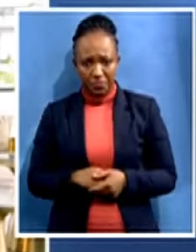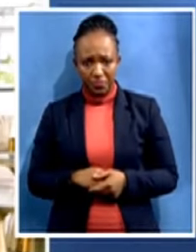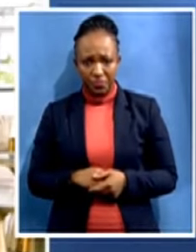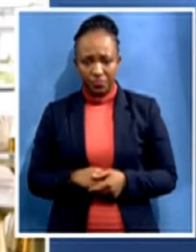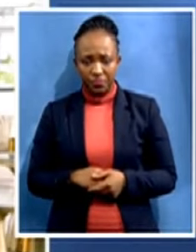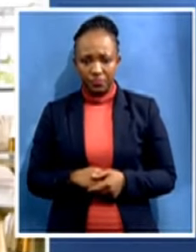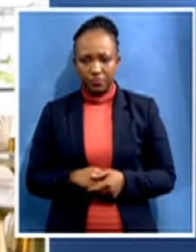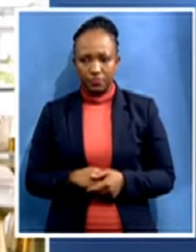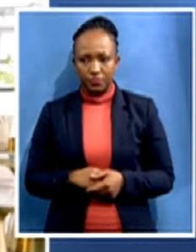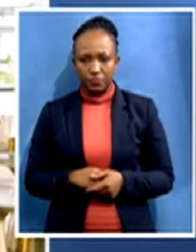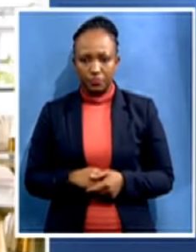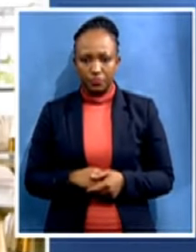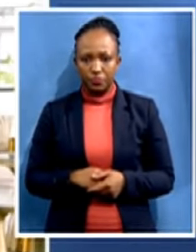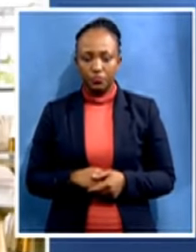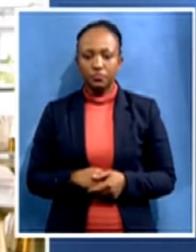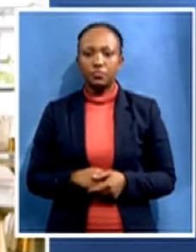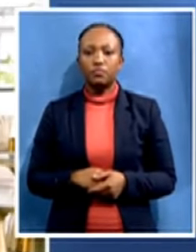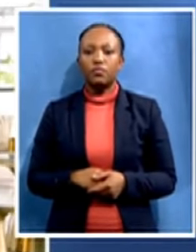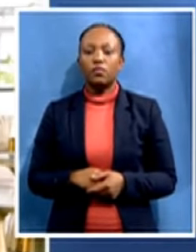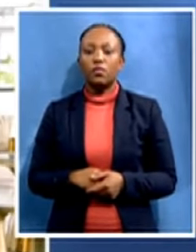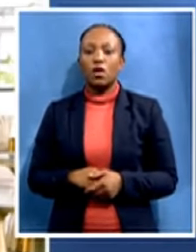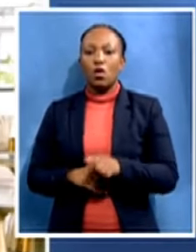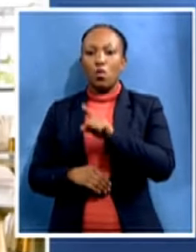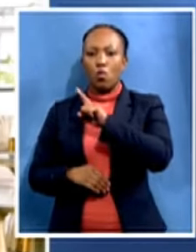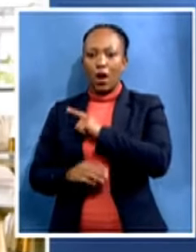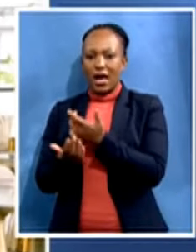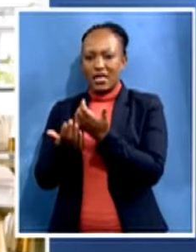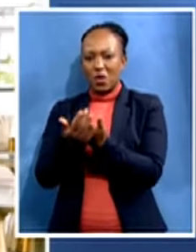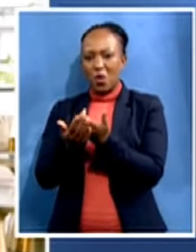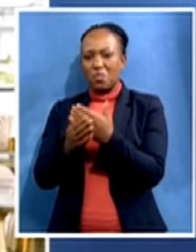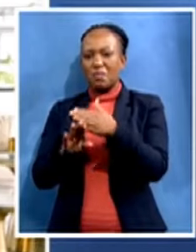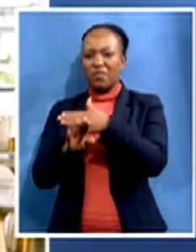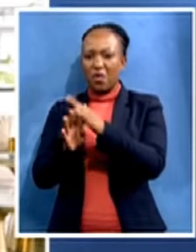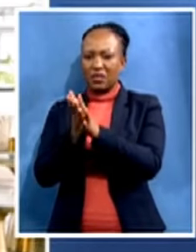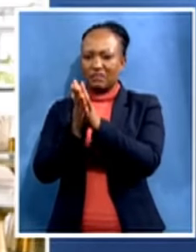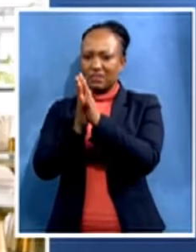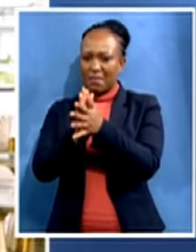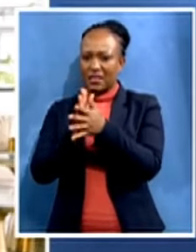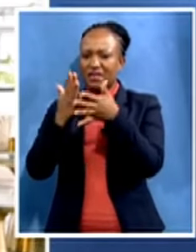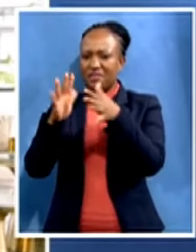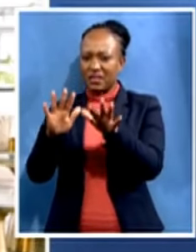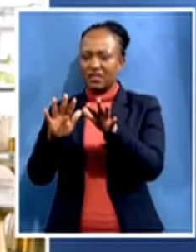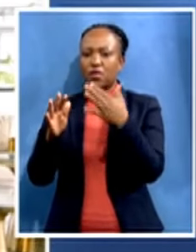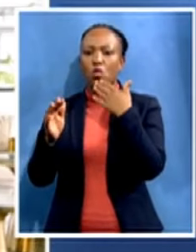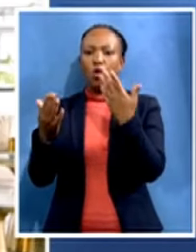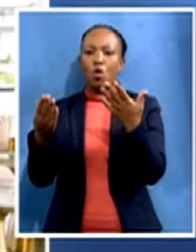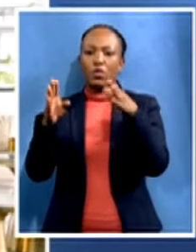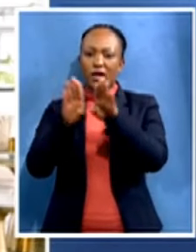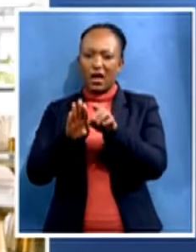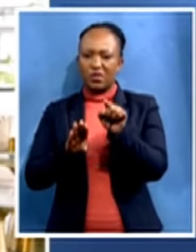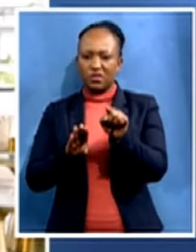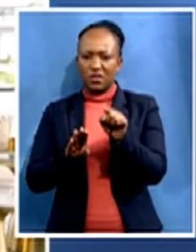because the economy has been damaged so much by the previous lockdowns, I think this time around, the